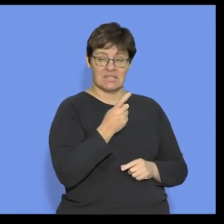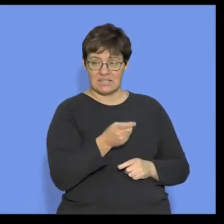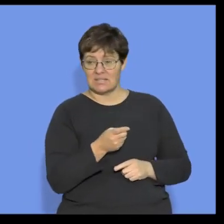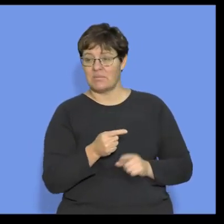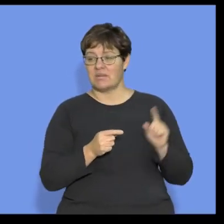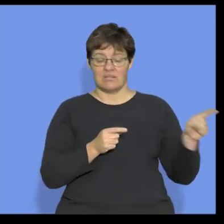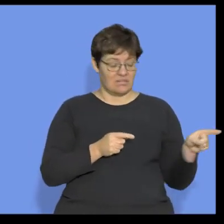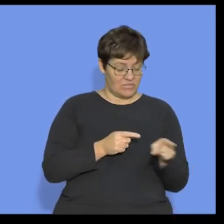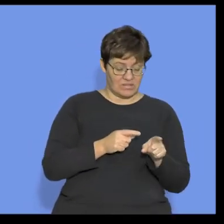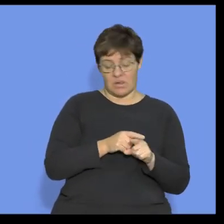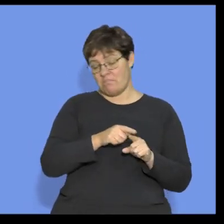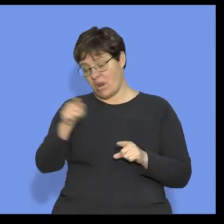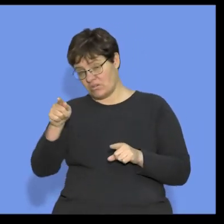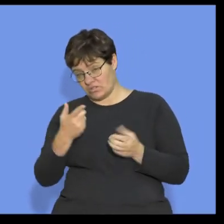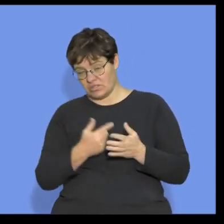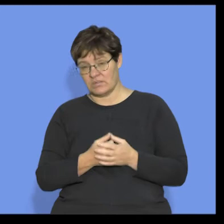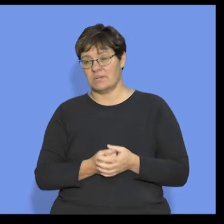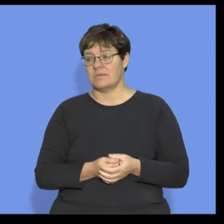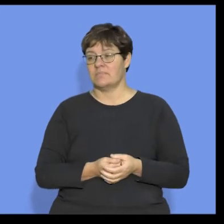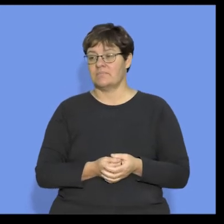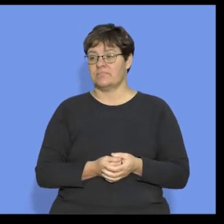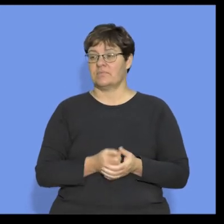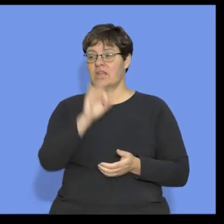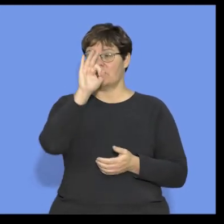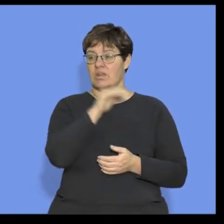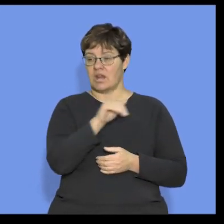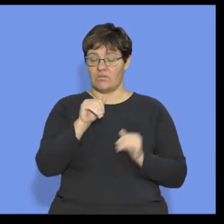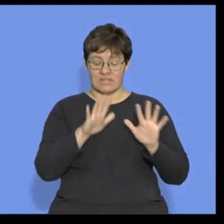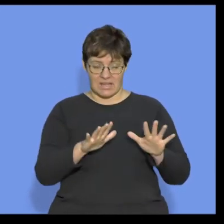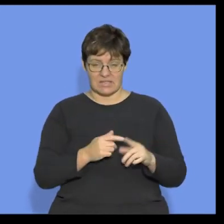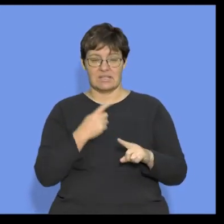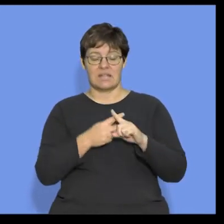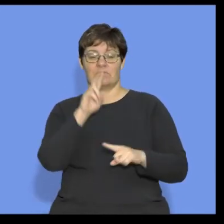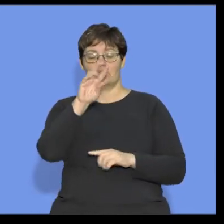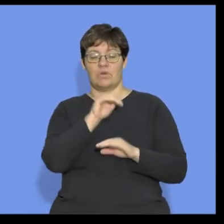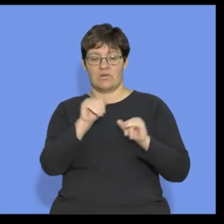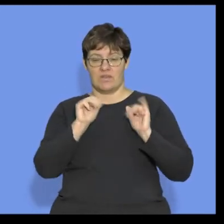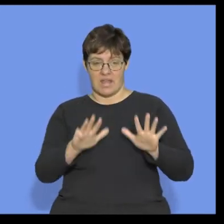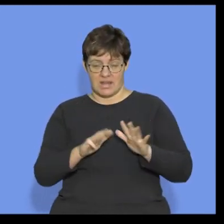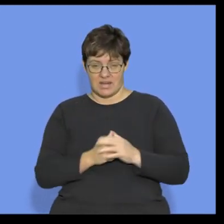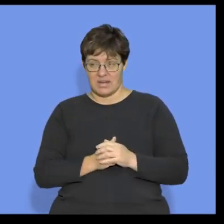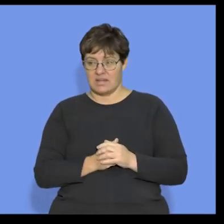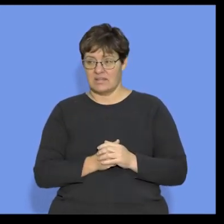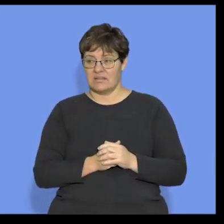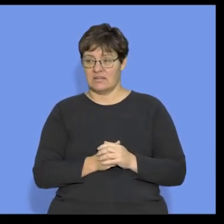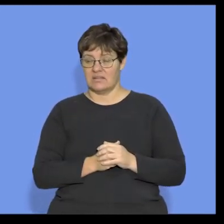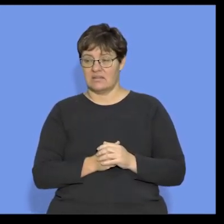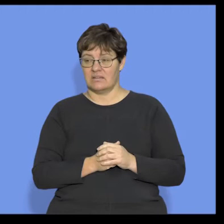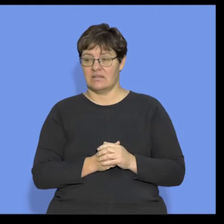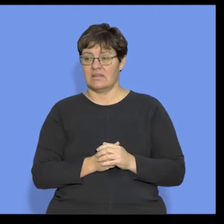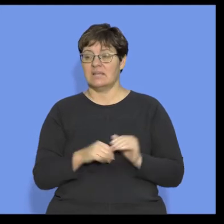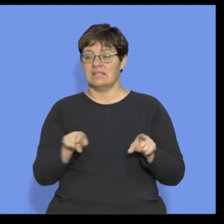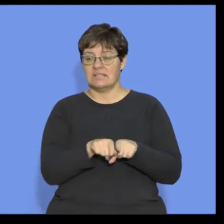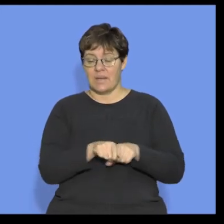just multiply that branch and multiply that branch, which is what? 3 out of 10 times 2 out of 9.